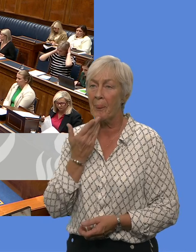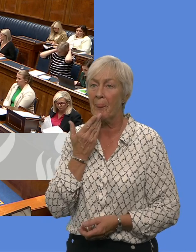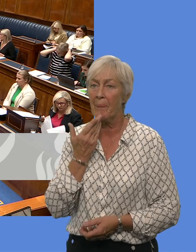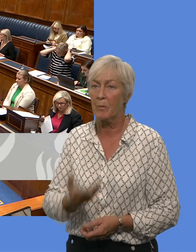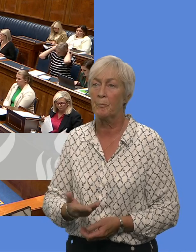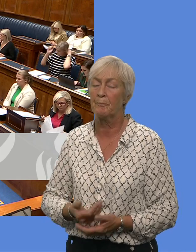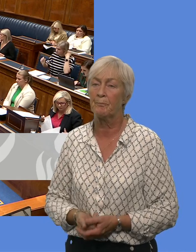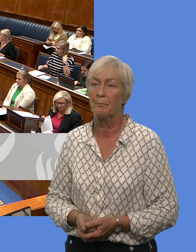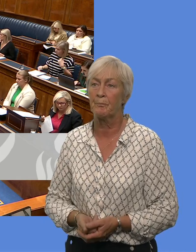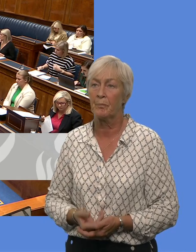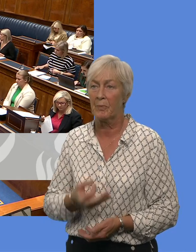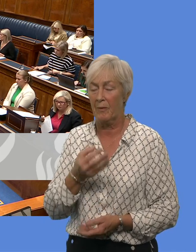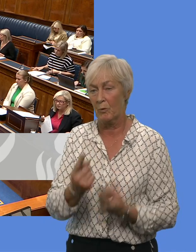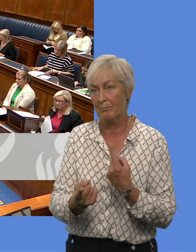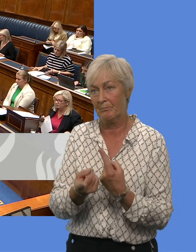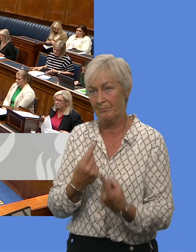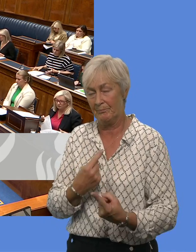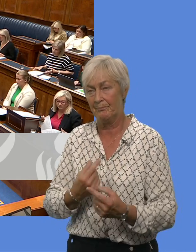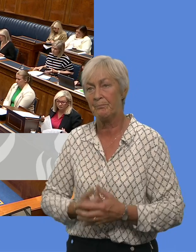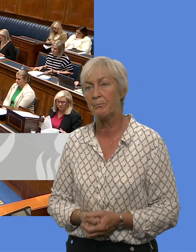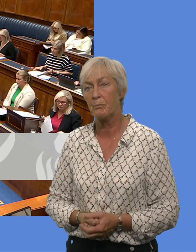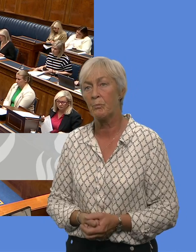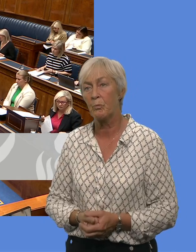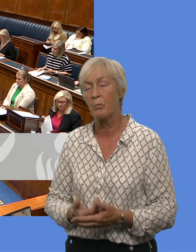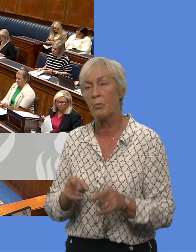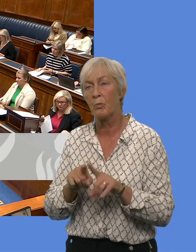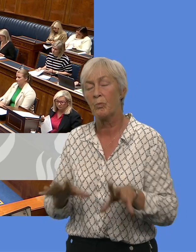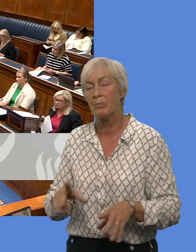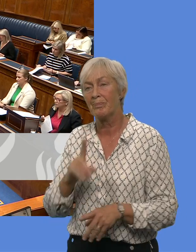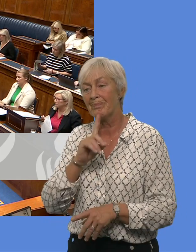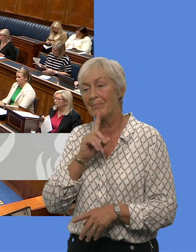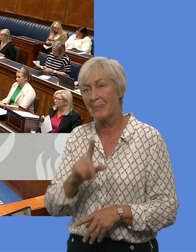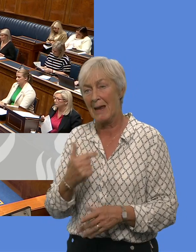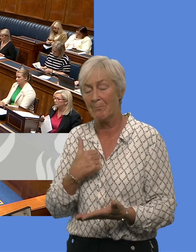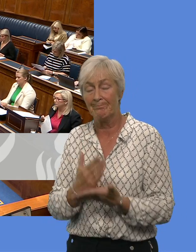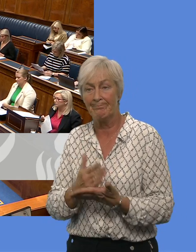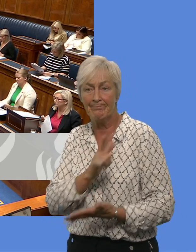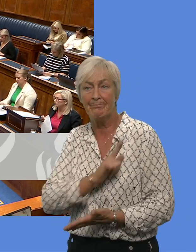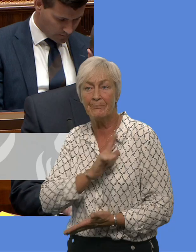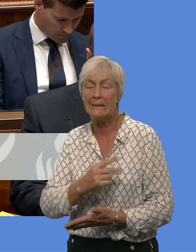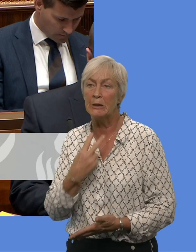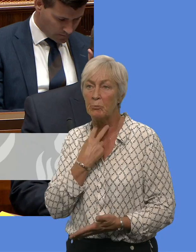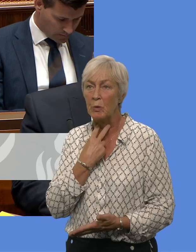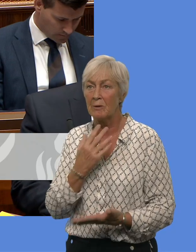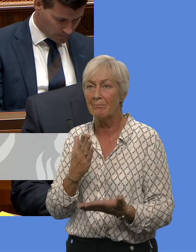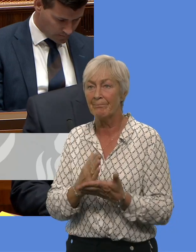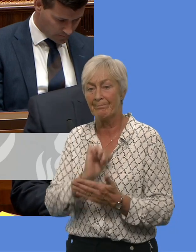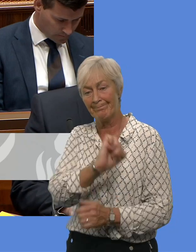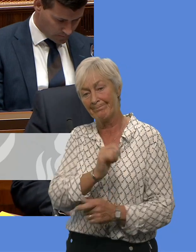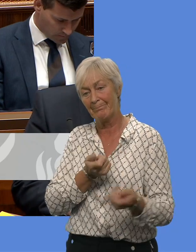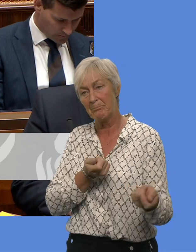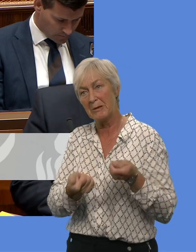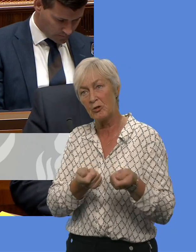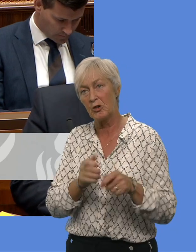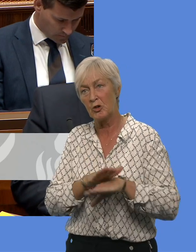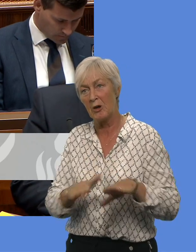Speaker, and thank you to the Deputy First Minister. I must say I am disappointed overall that the DAERA Minister has